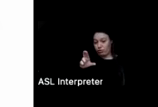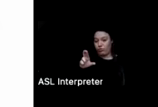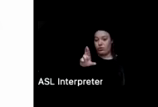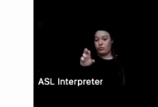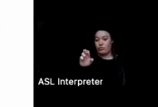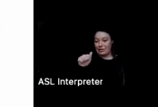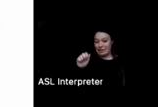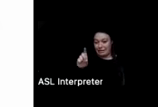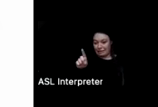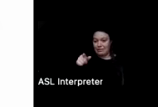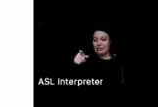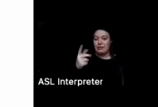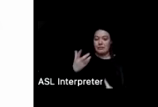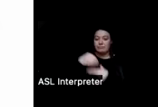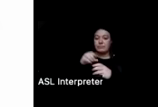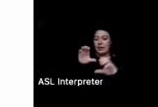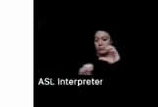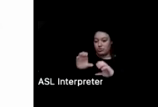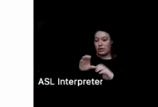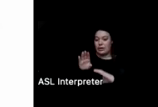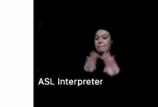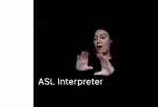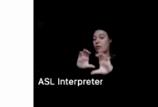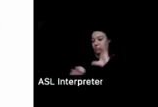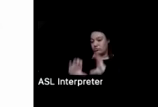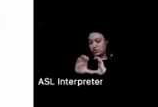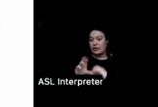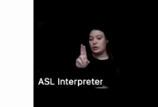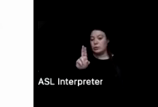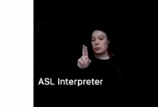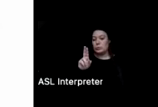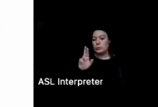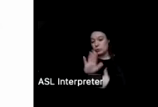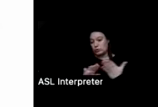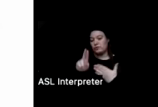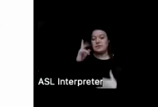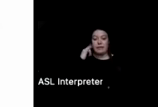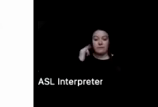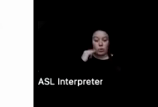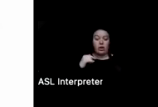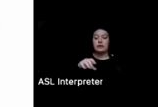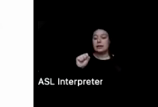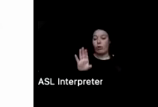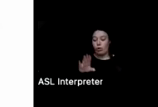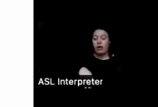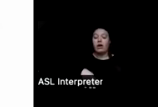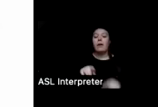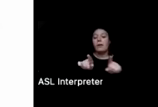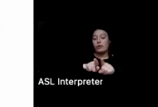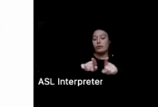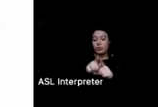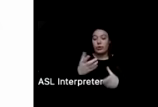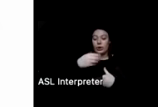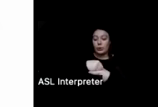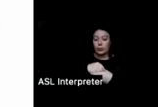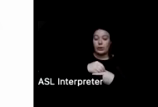biochemistry department at UC Santa Barbara. But we're also involved in a number of other initiatives on campus and off campus. And so